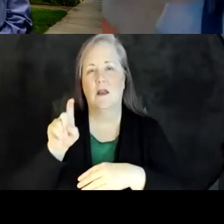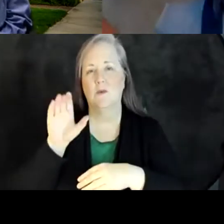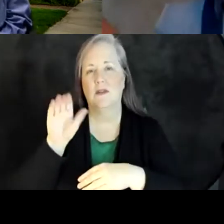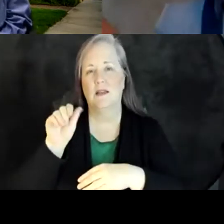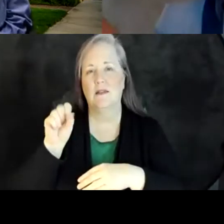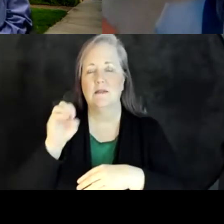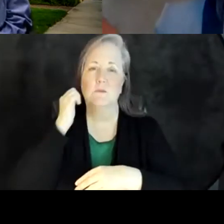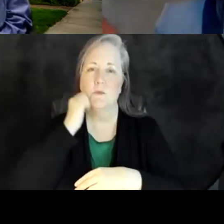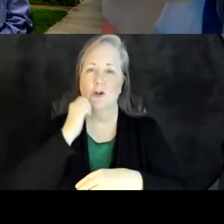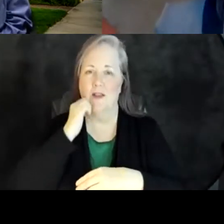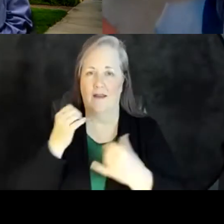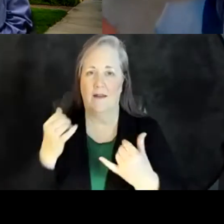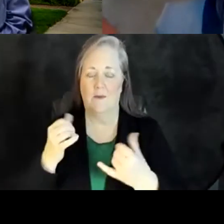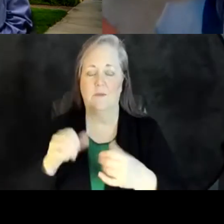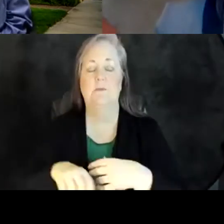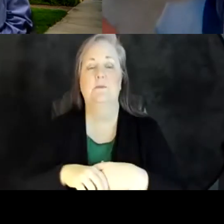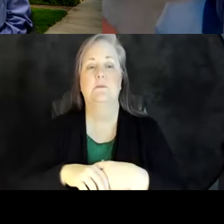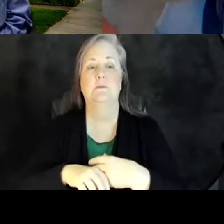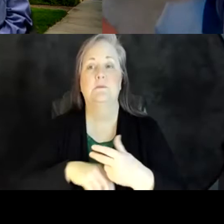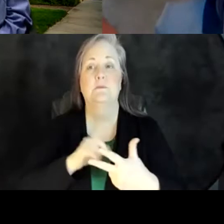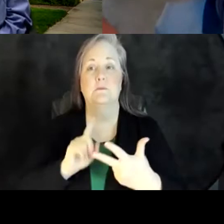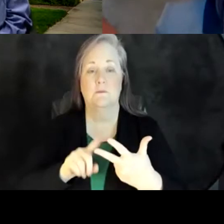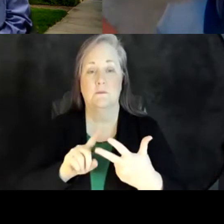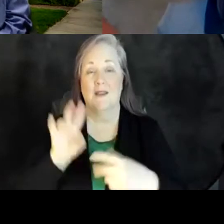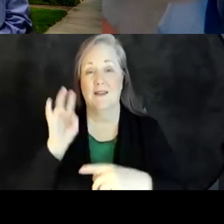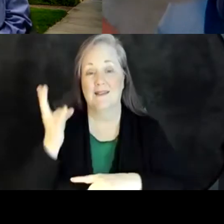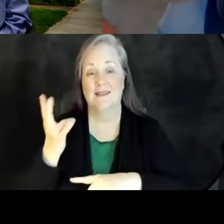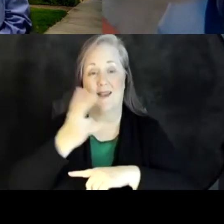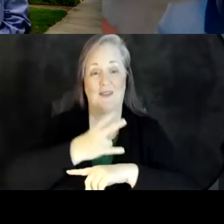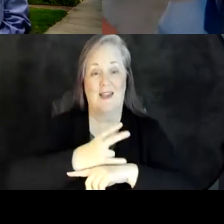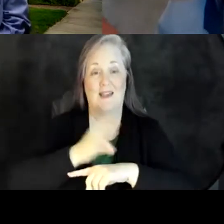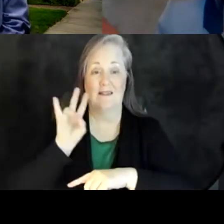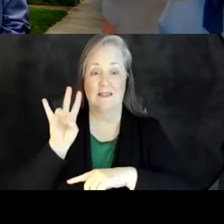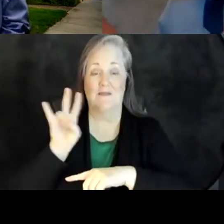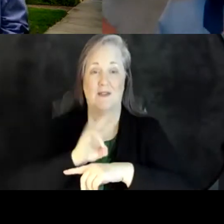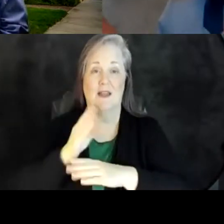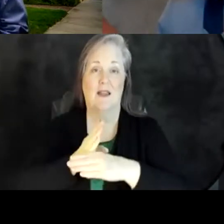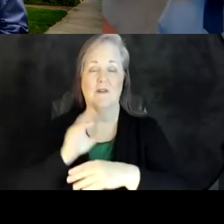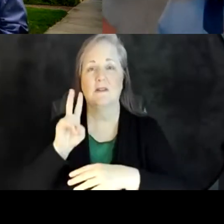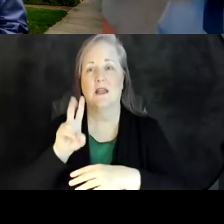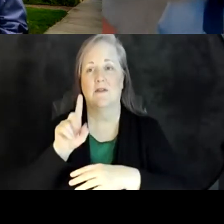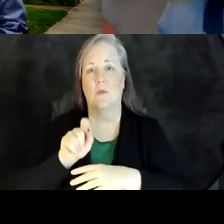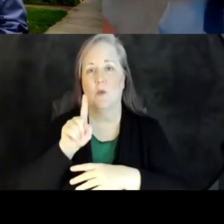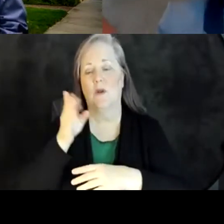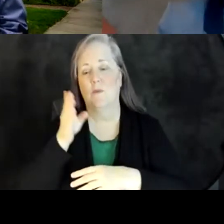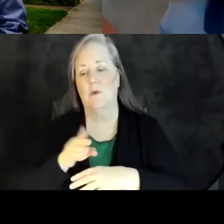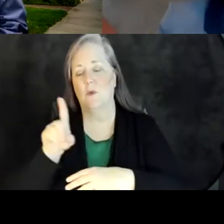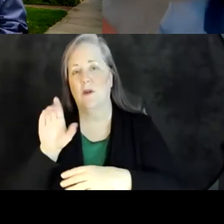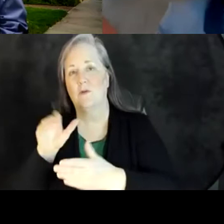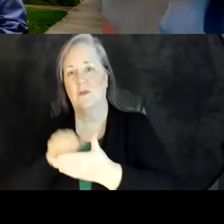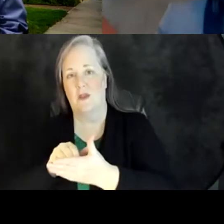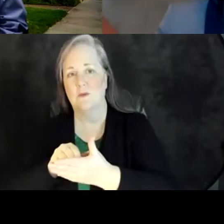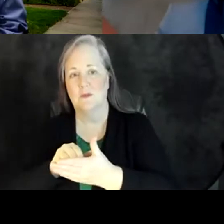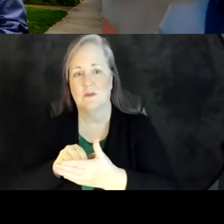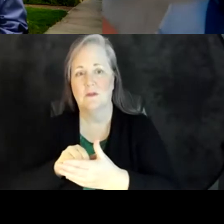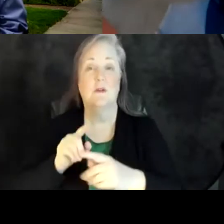day now. And the 7-day average is 7.1 per 100,000. That is